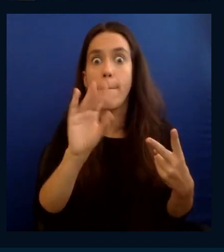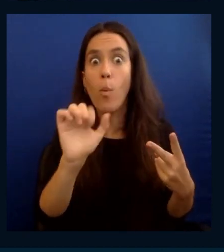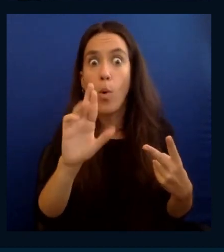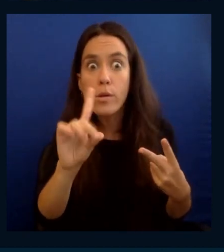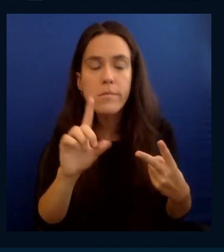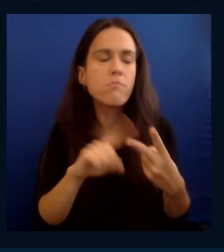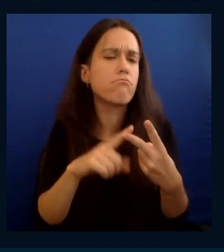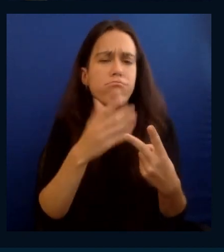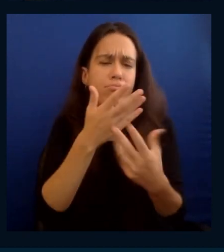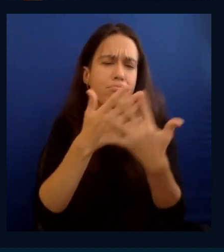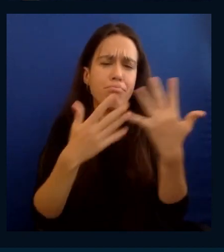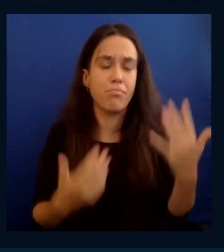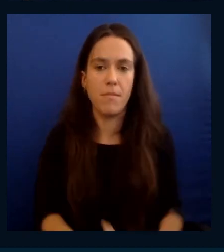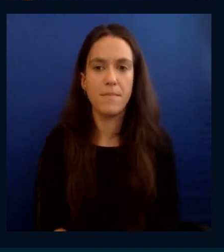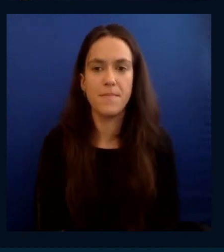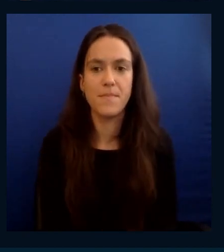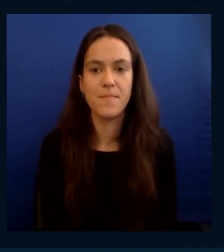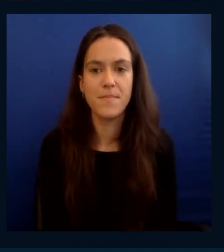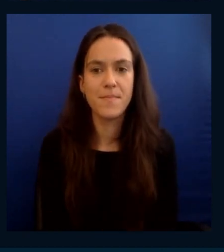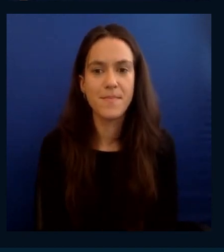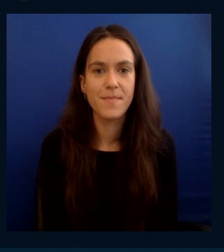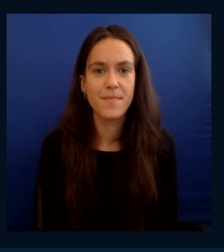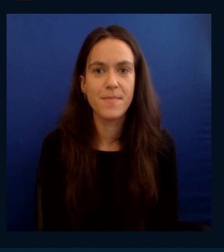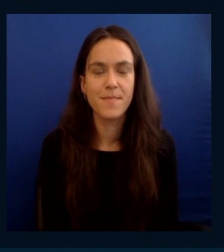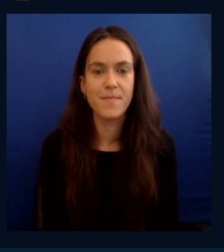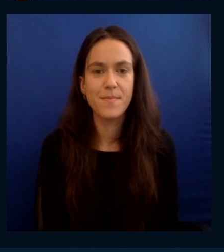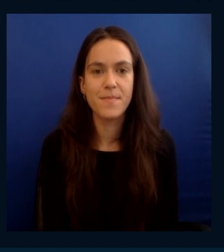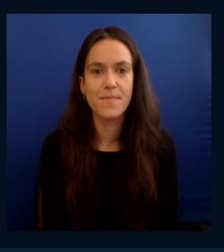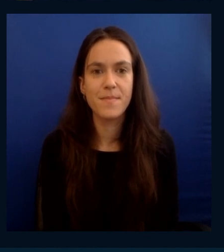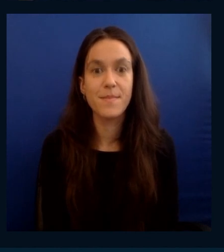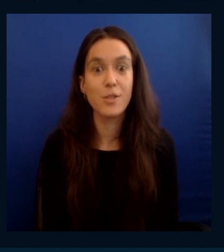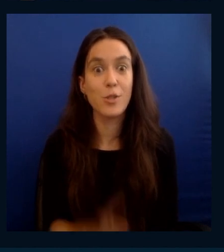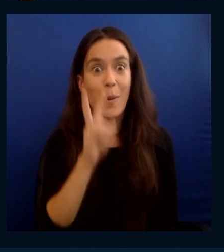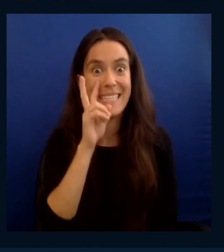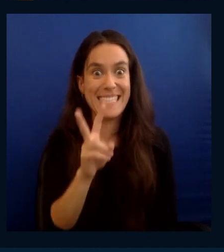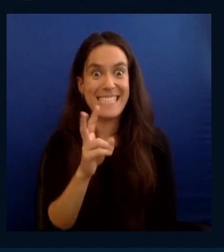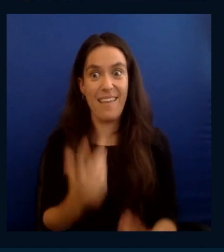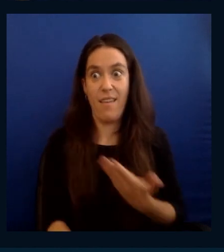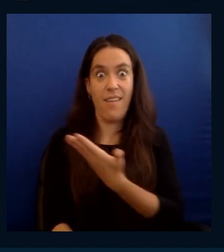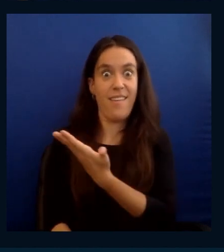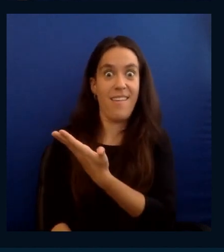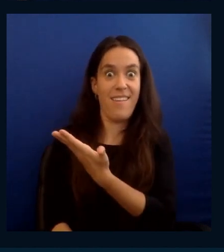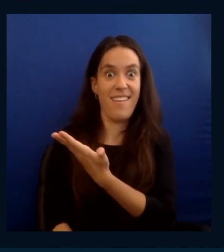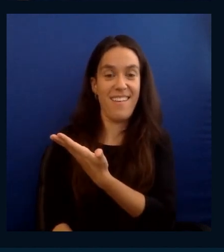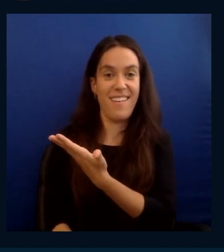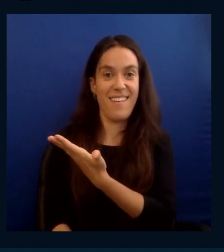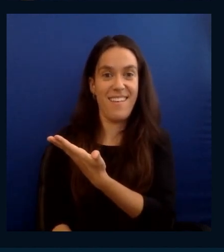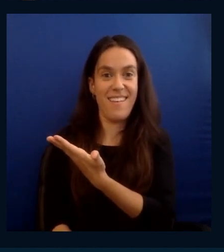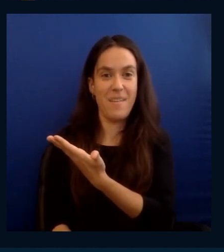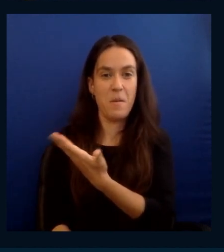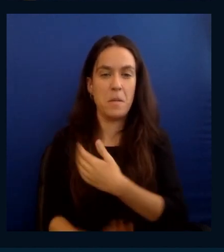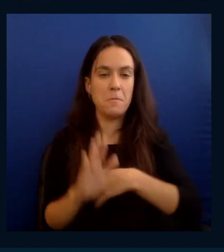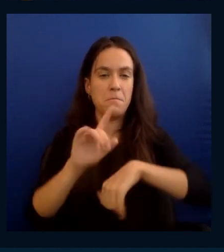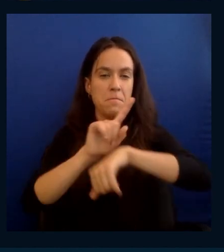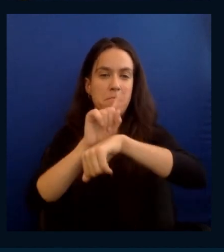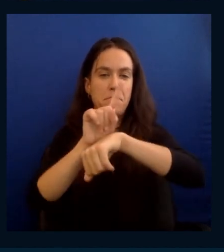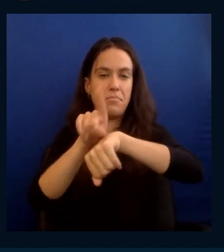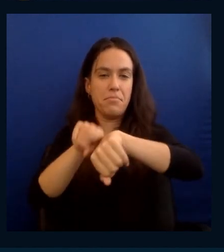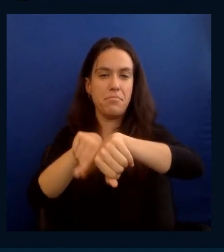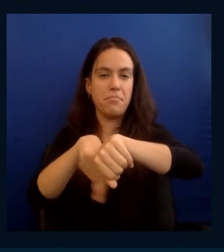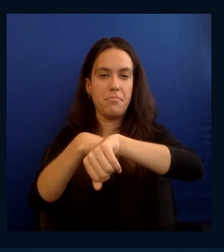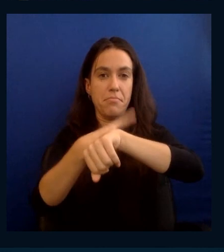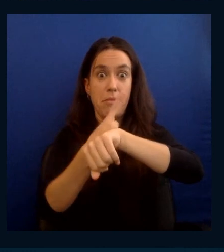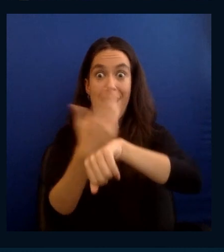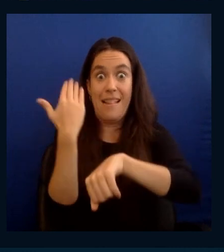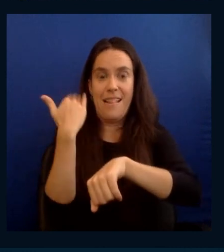tasks. So we can see here that in our Canary environment, it is deploying. So we're going to give it another minute. The other one ran fairly